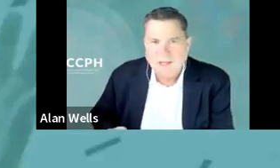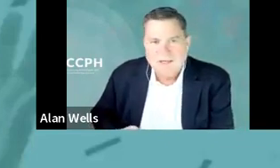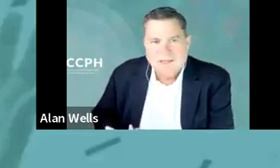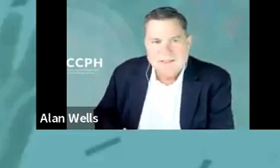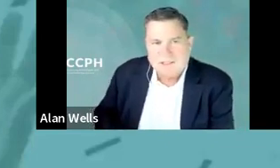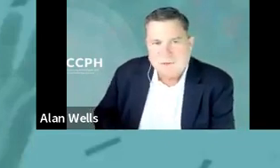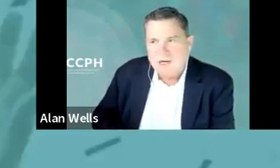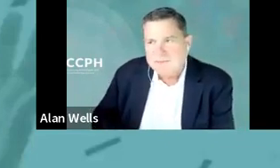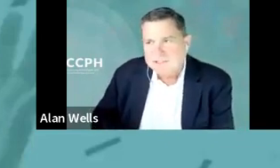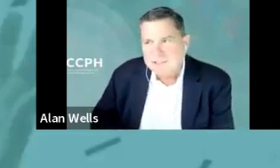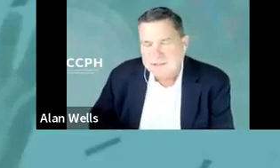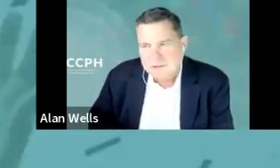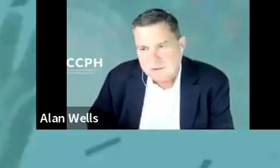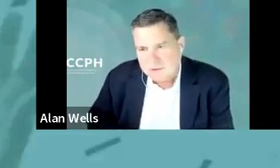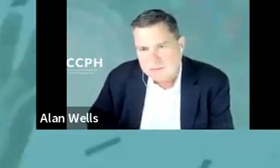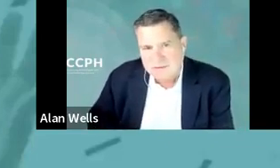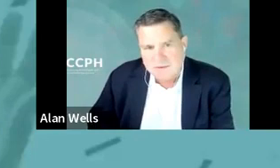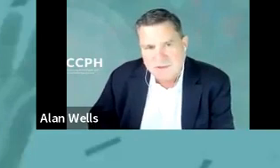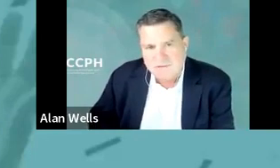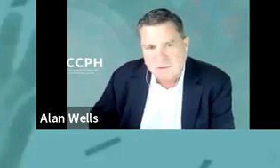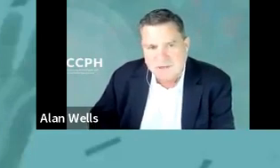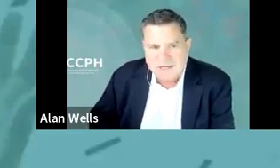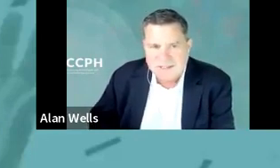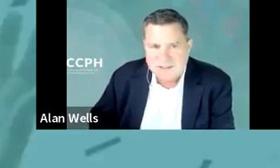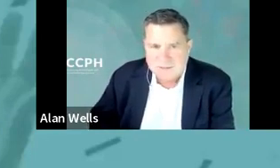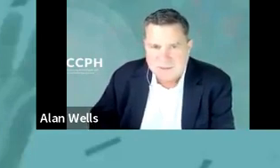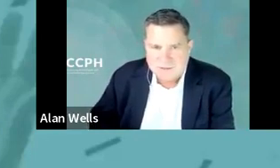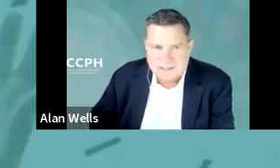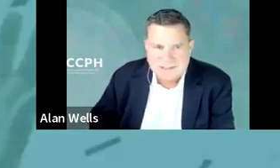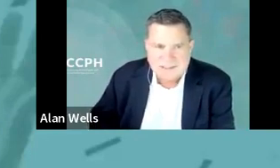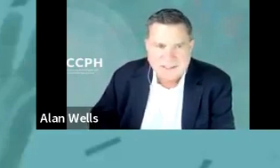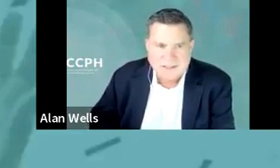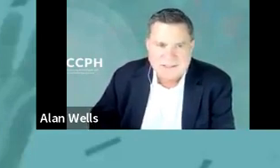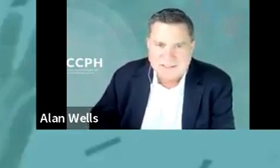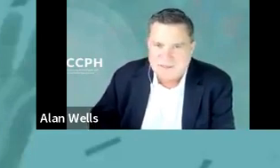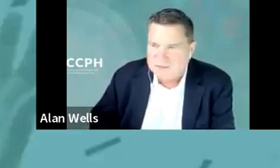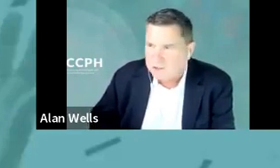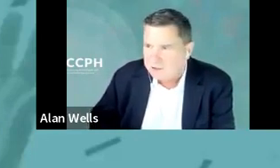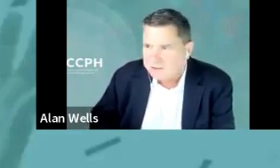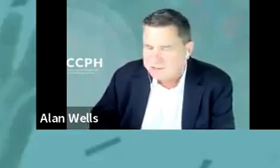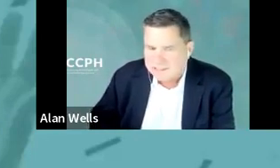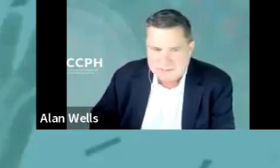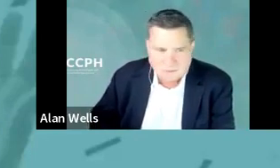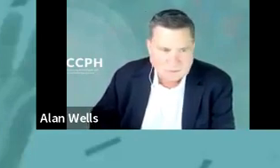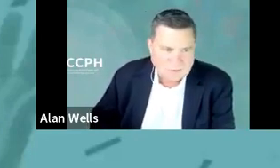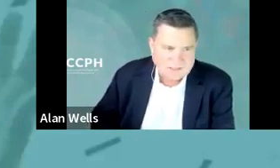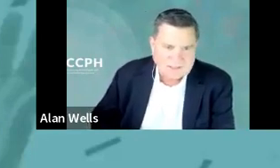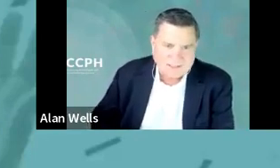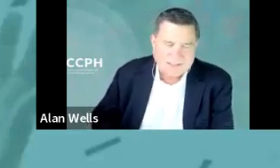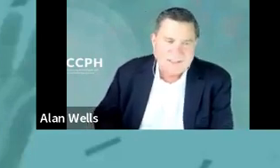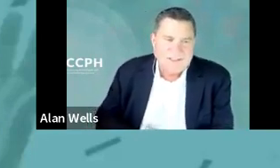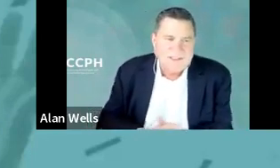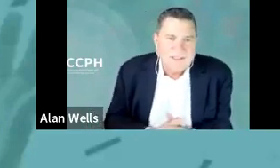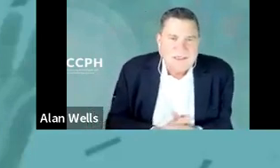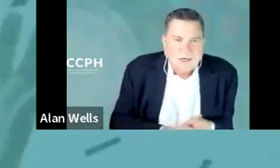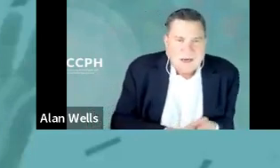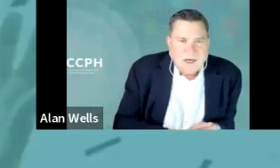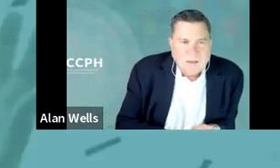Okay, so I'm just going to do a quick model here for engaging communities in CBPR conceptual